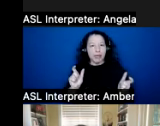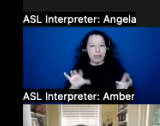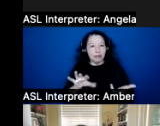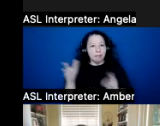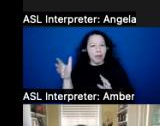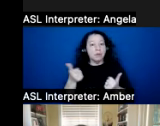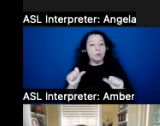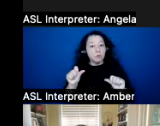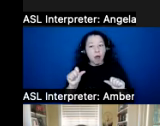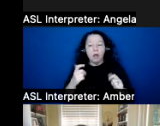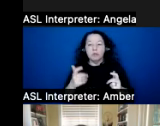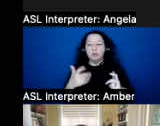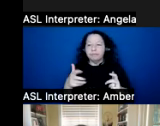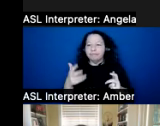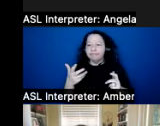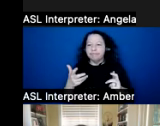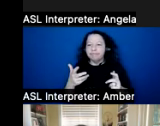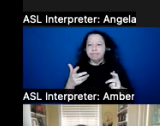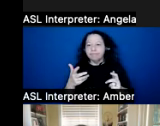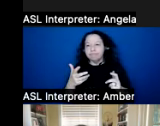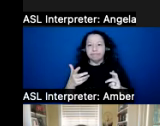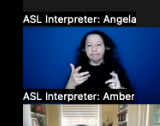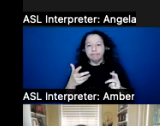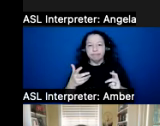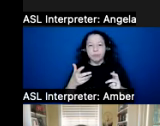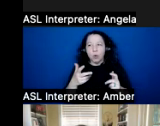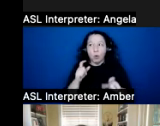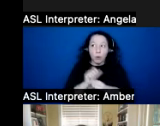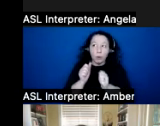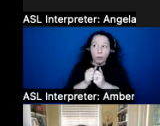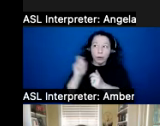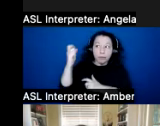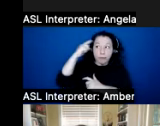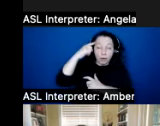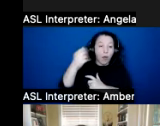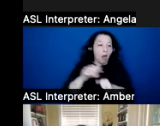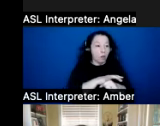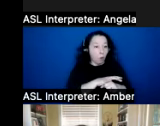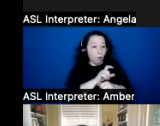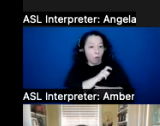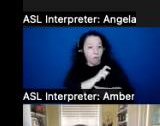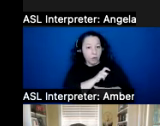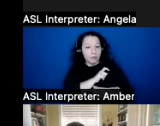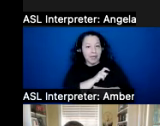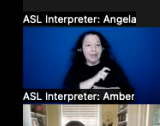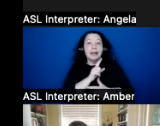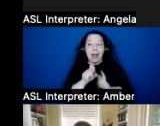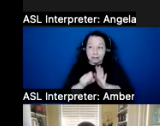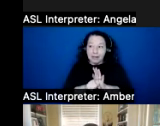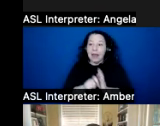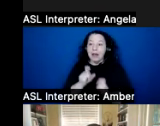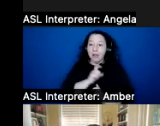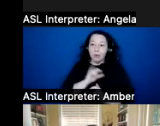to deal with the federal government, and then local law enforcement, and then state law enforcement like